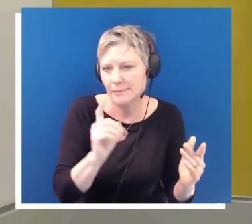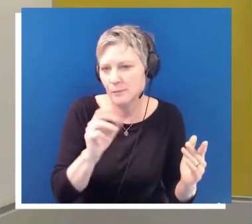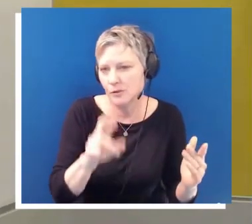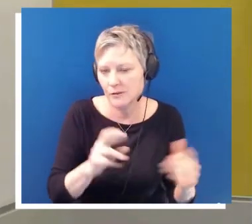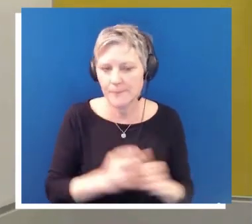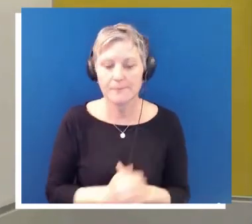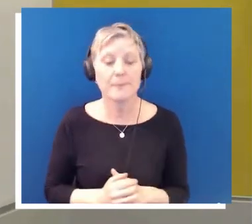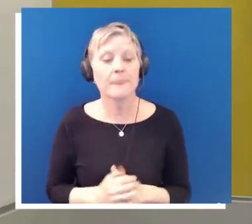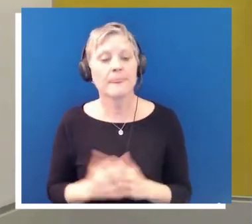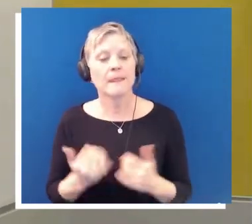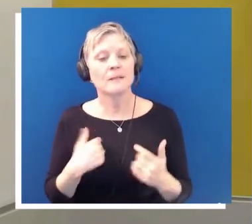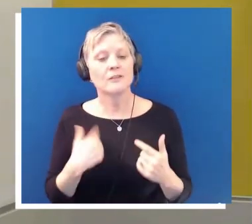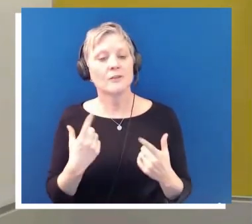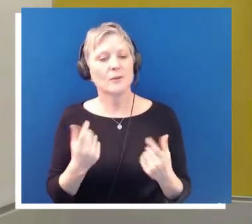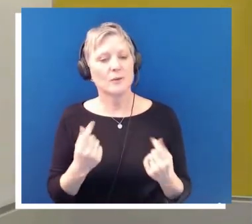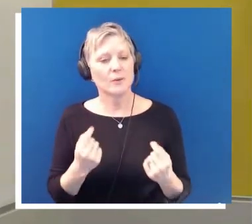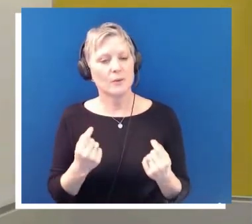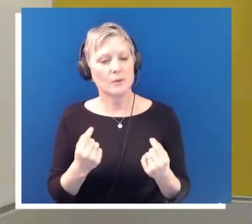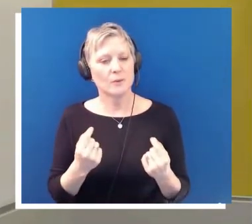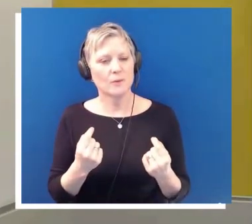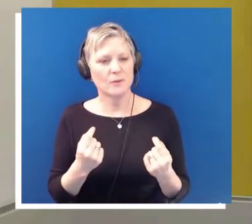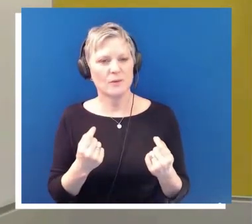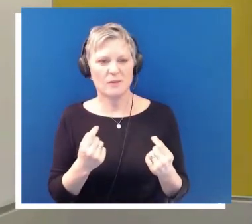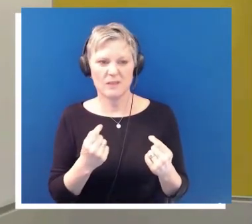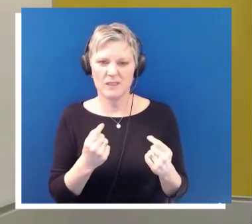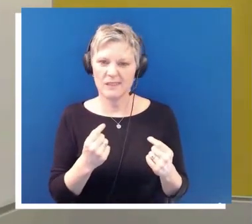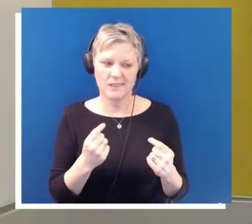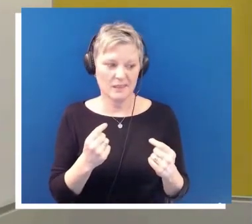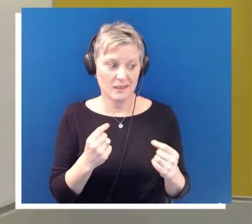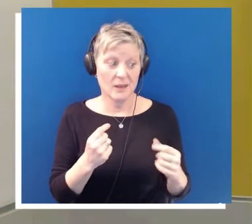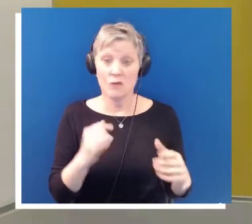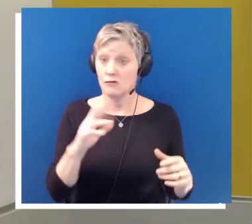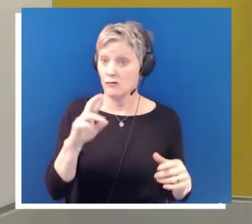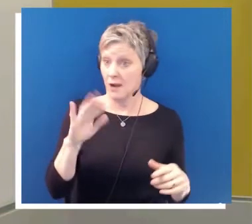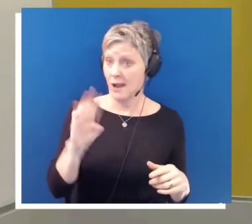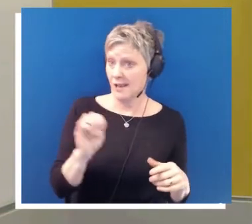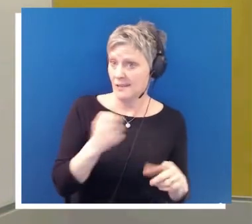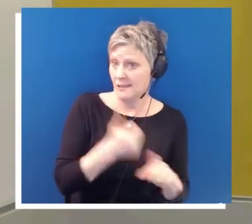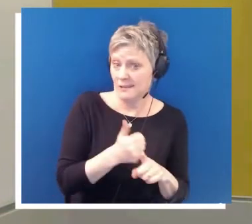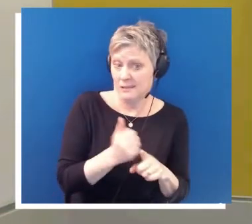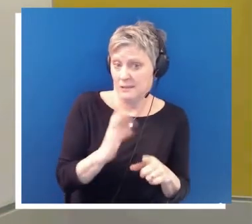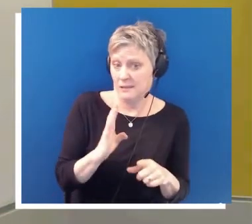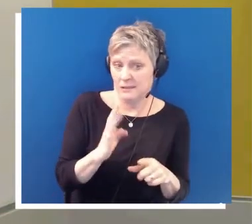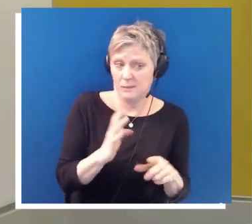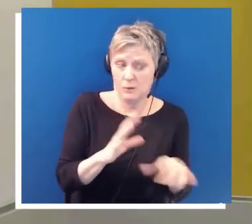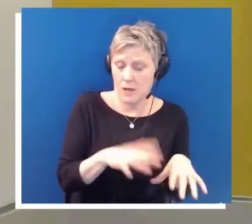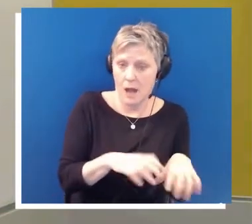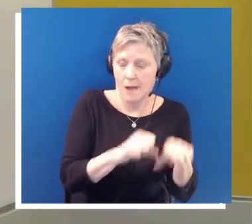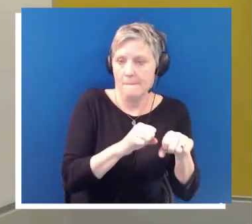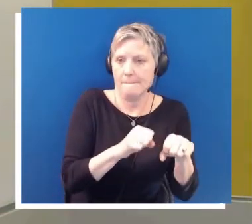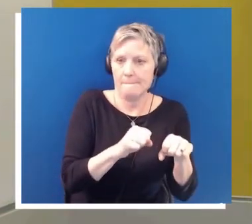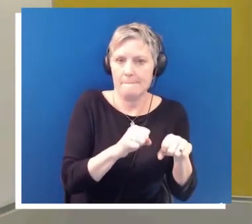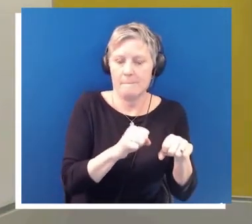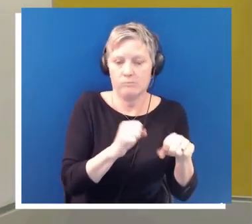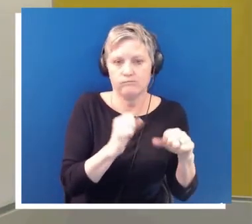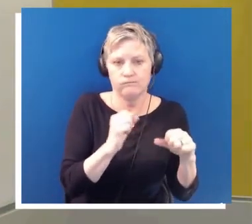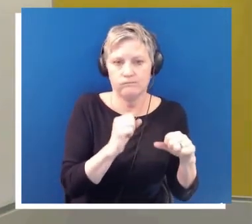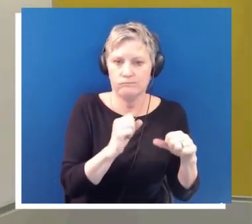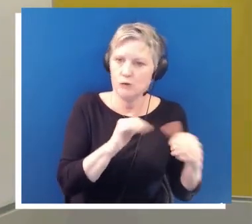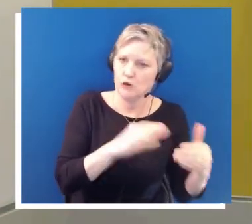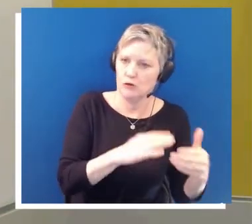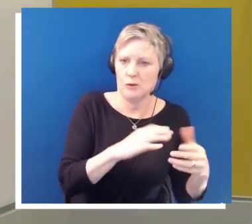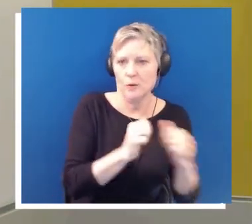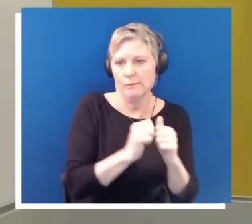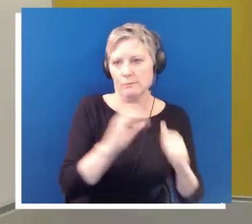And what it's going to do is it's basically going to cook, and all that rice is going to absorb all the beef broth, and we'll have a delicious stew.